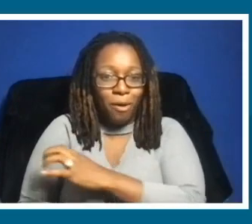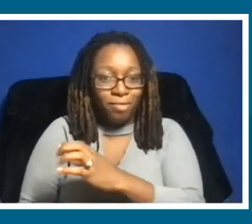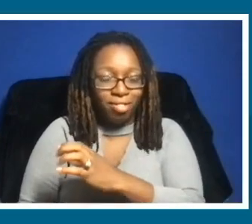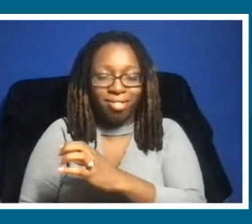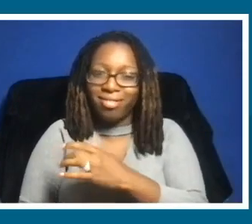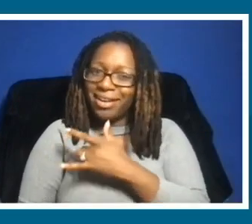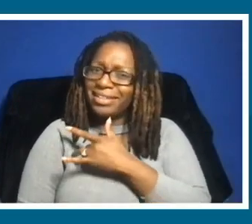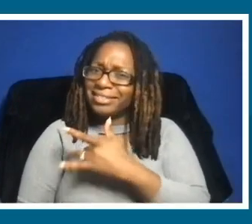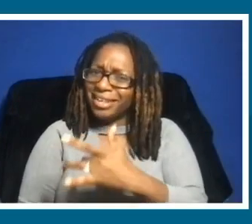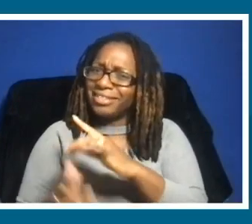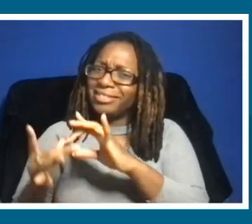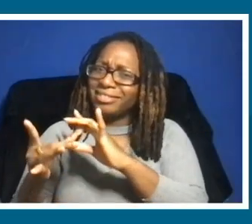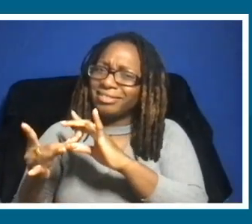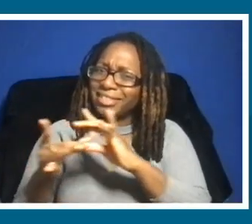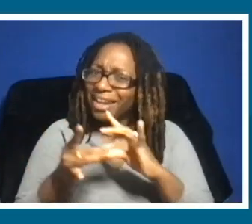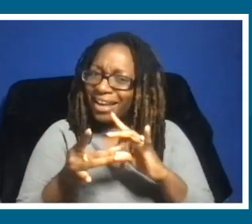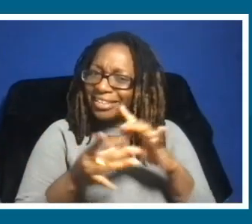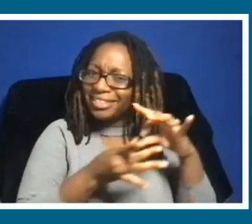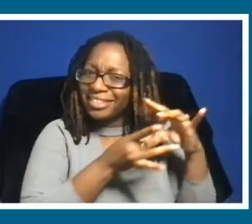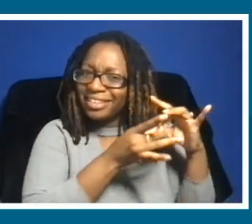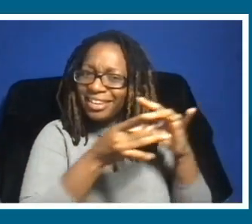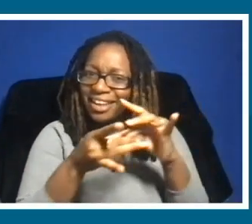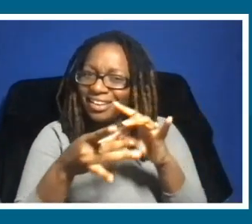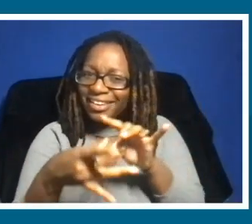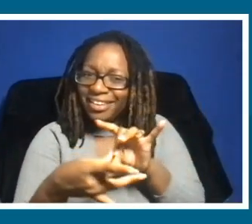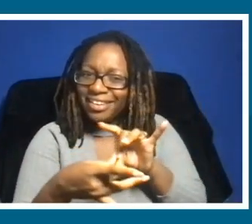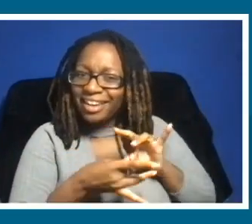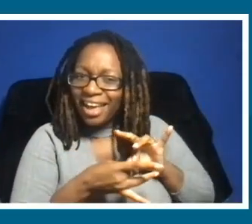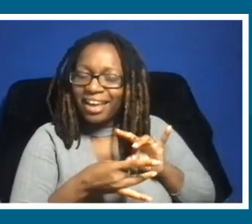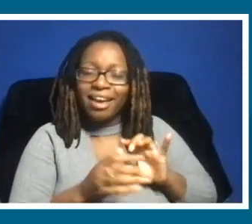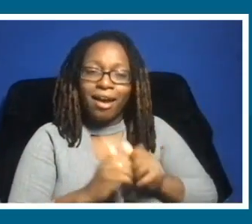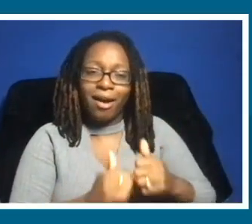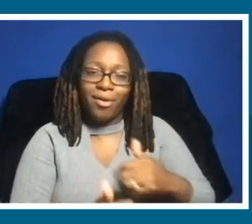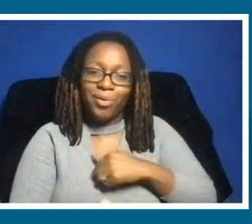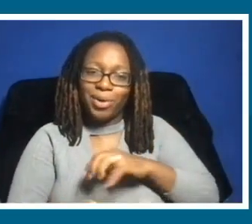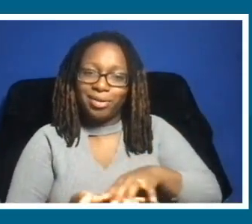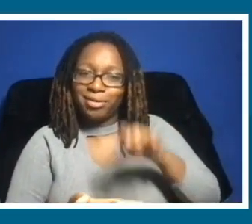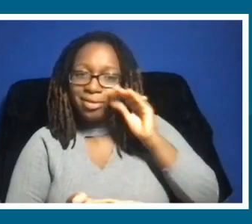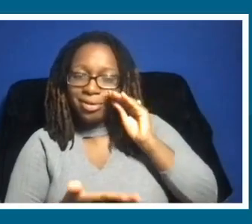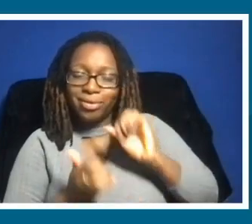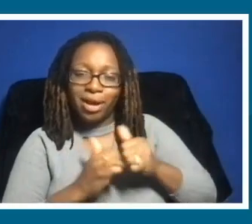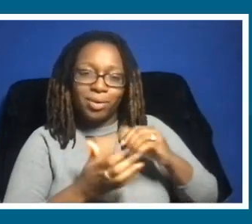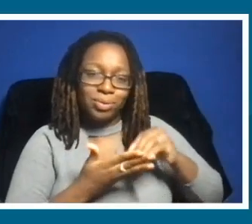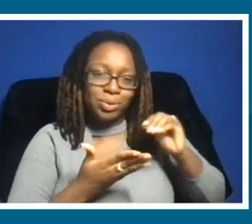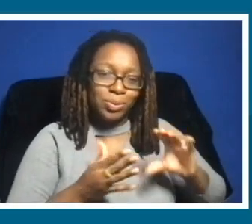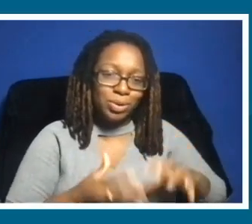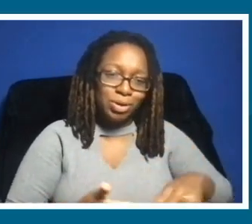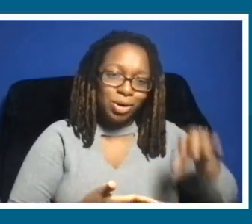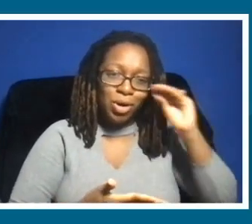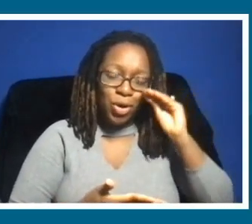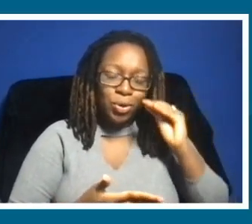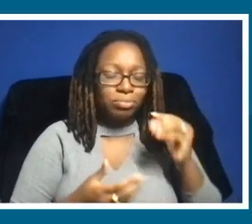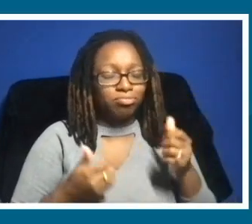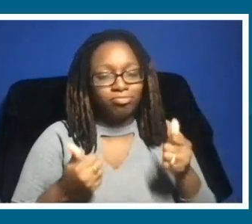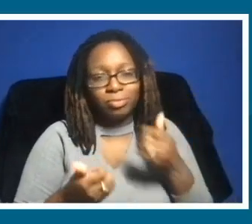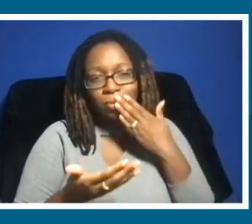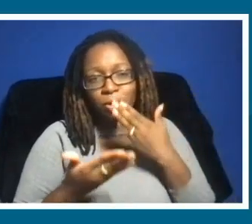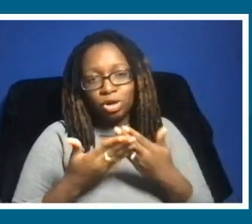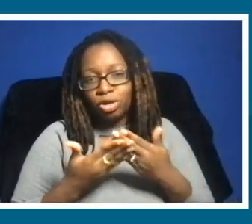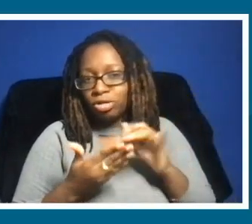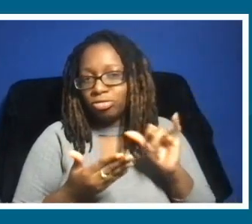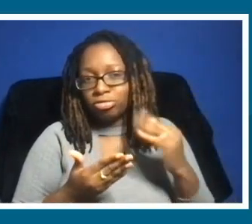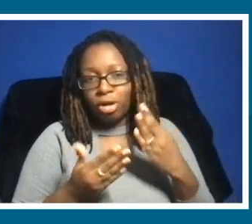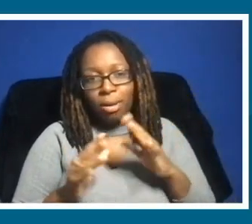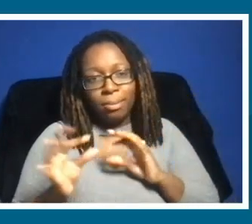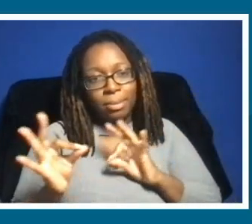and ultimately contribute to how we learn and how our students learn. Very well described, all of you. Okay, we're